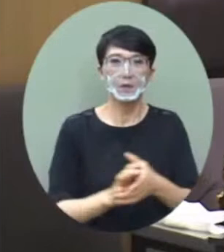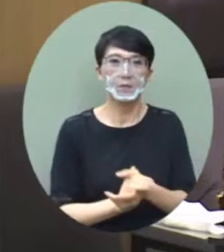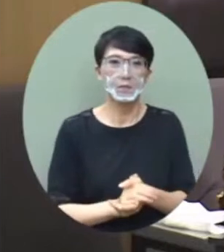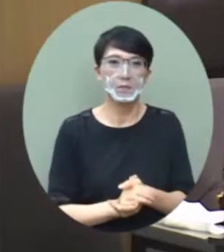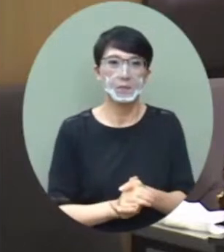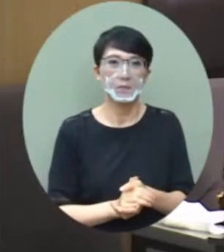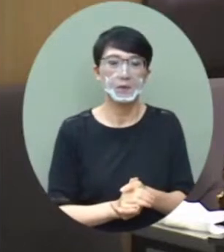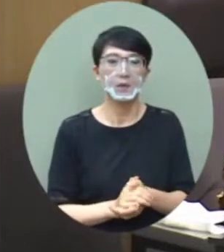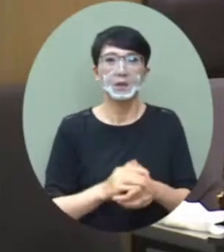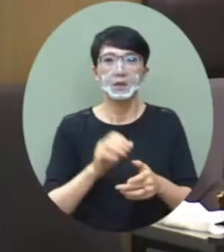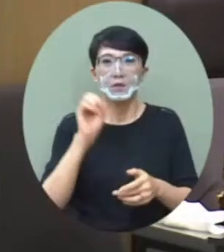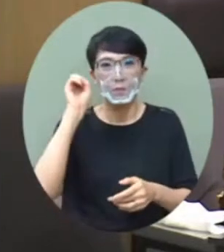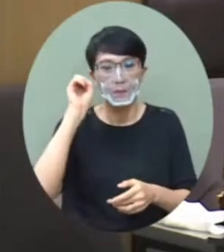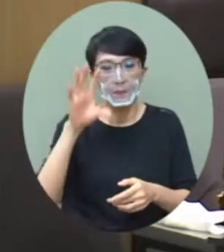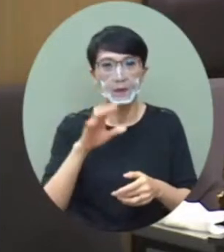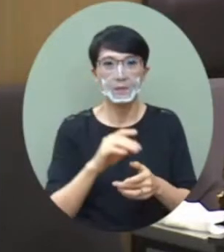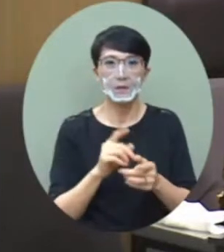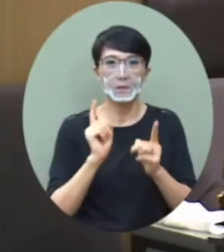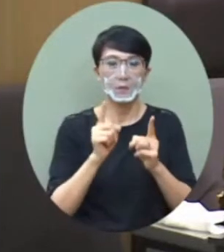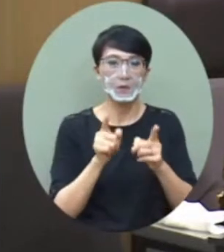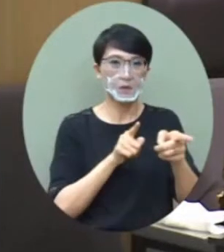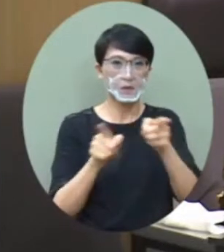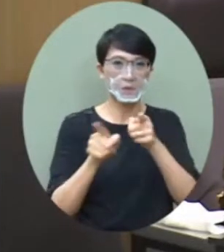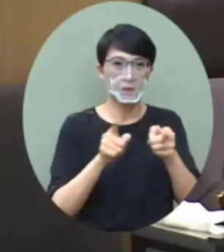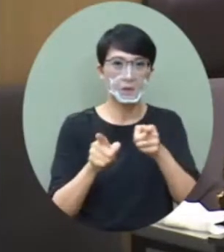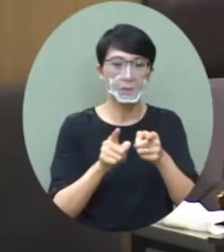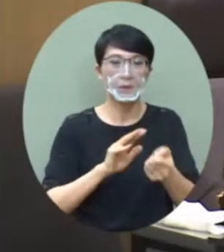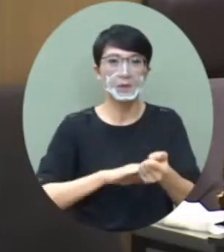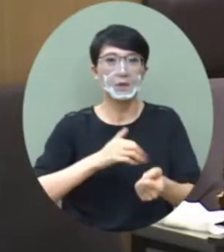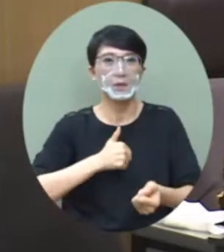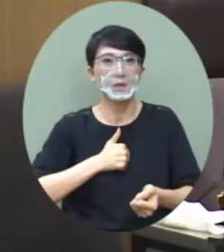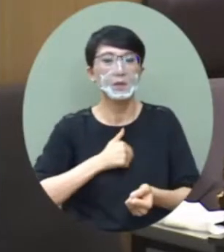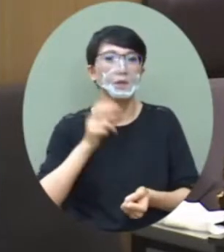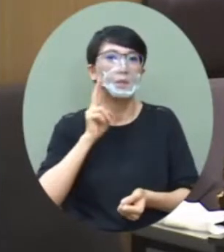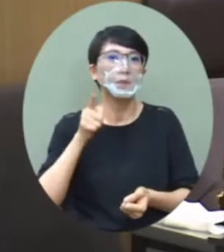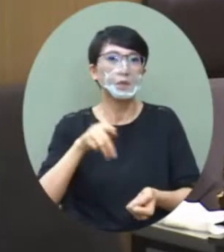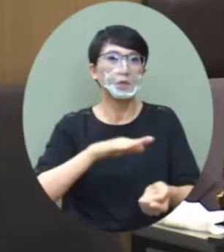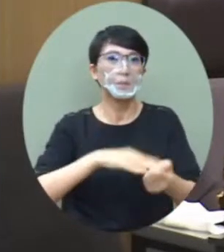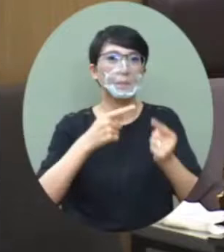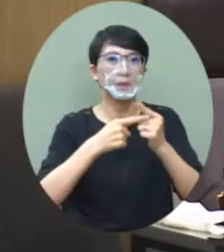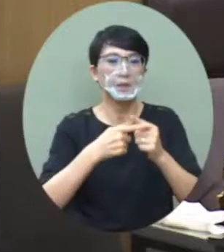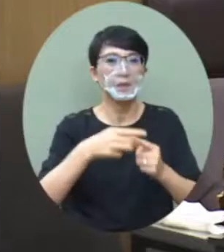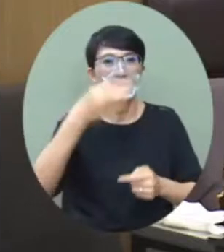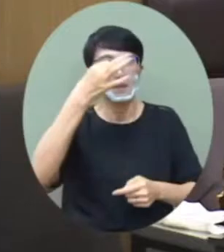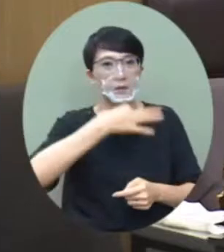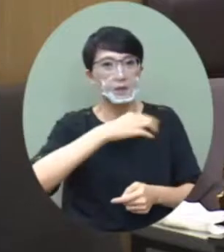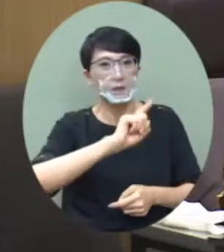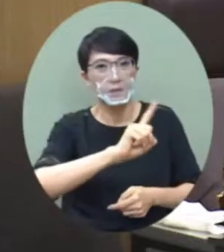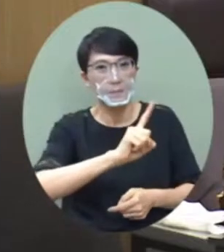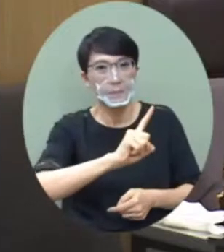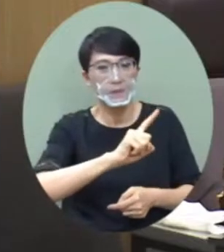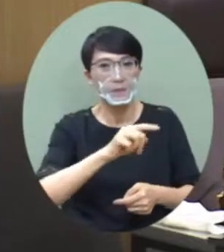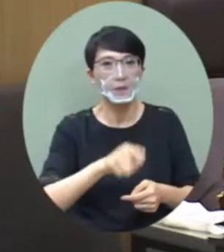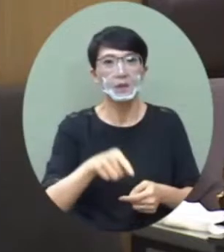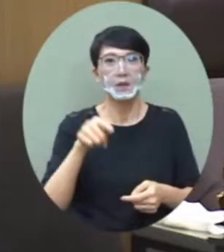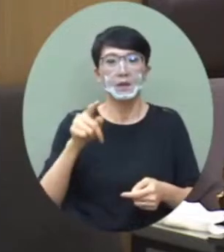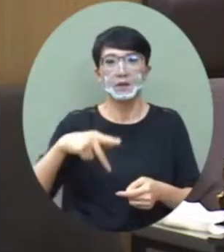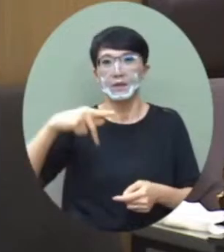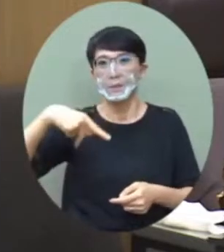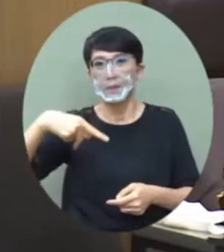because, for instance, Pfizer may not go down well with other medication.